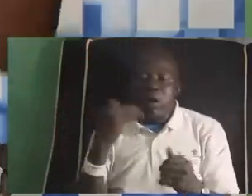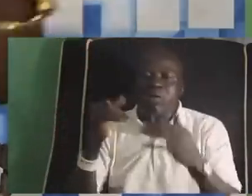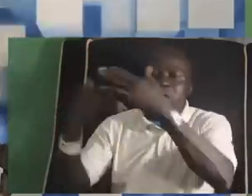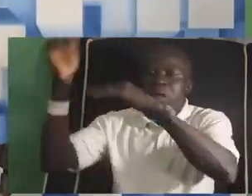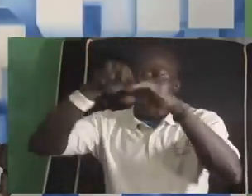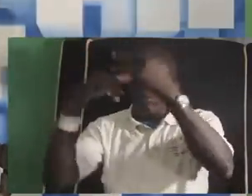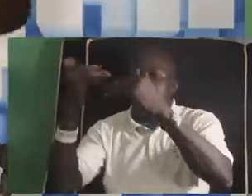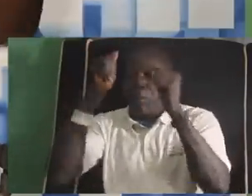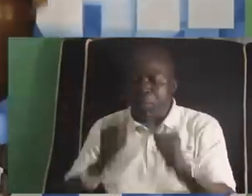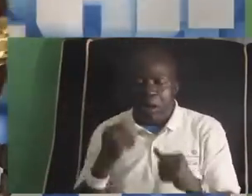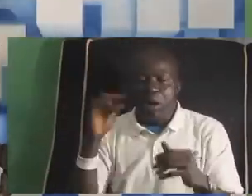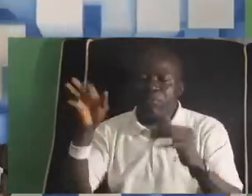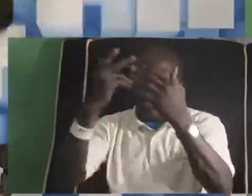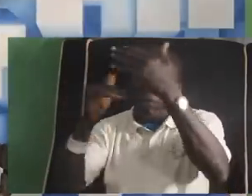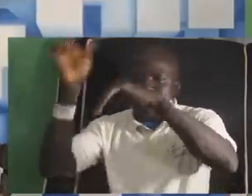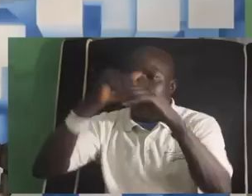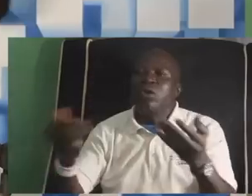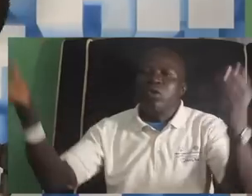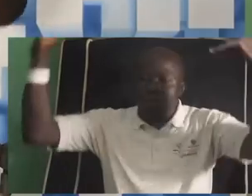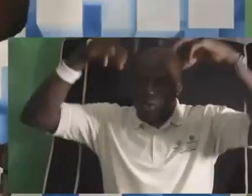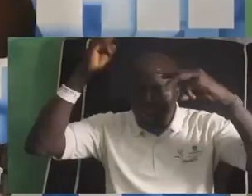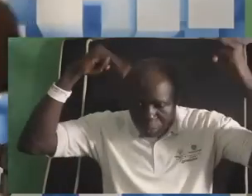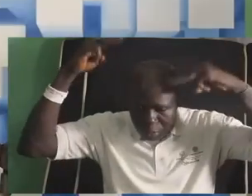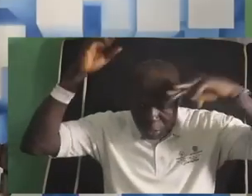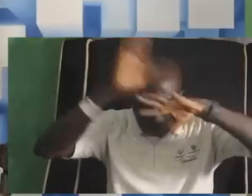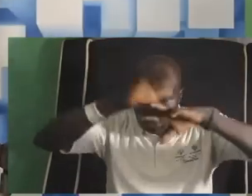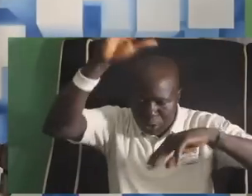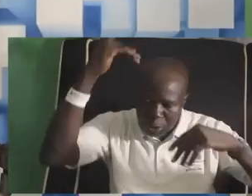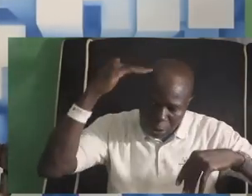Owurò. Agbara Owurò. Ko sori buku le ri o.